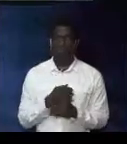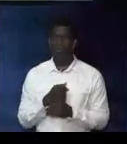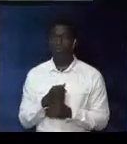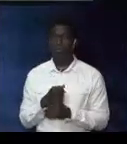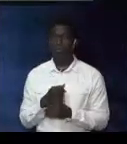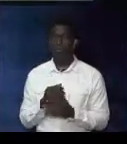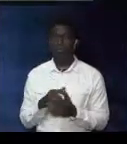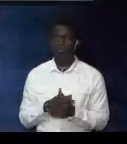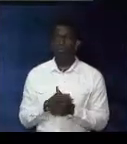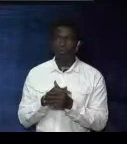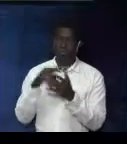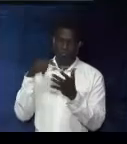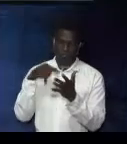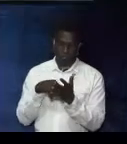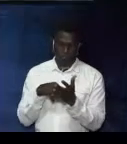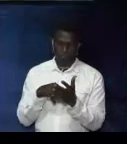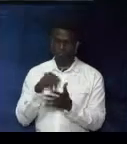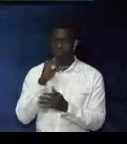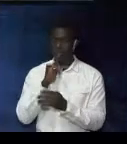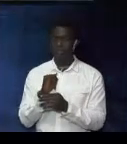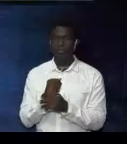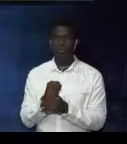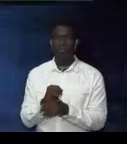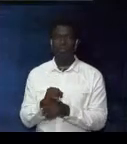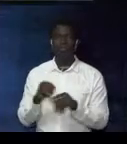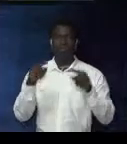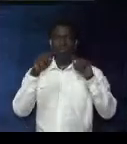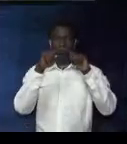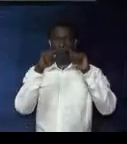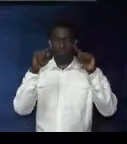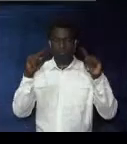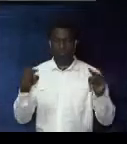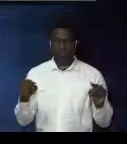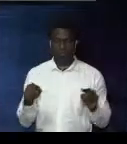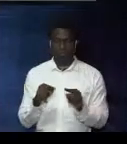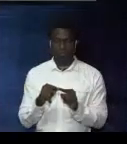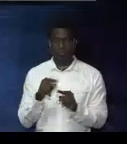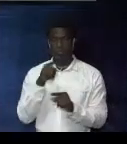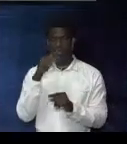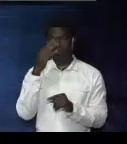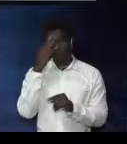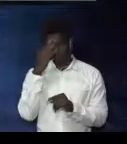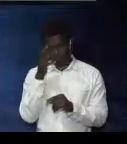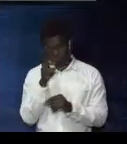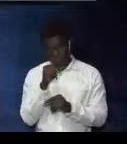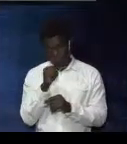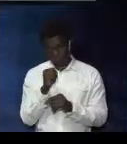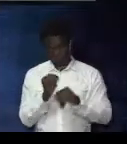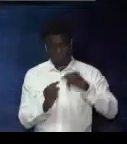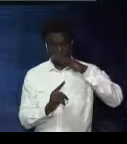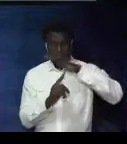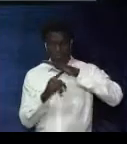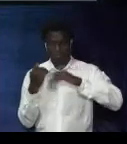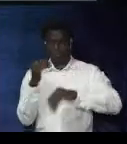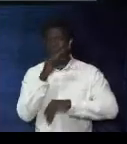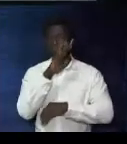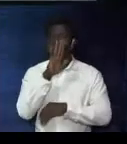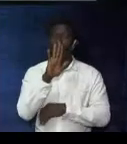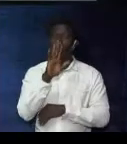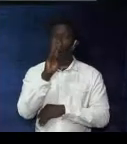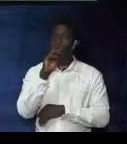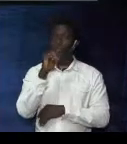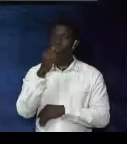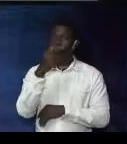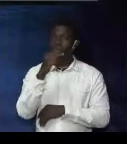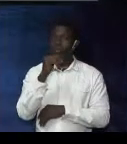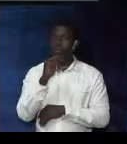quadrilateral. It's a square. You know squares, you are familiar with them. The top of your Maggi cube is